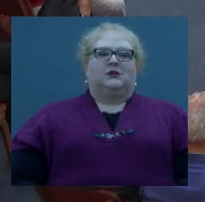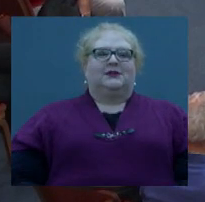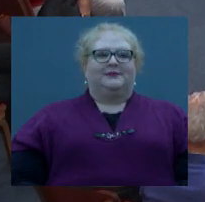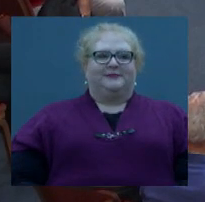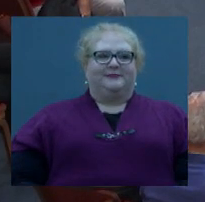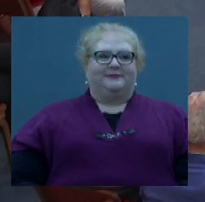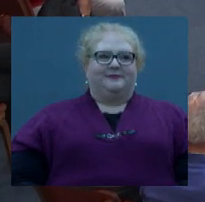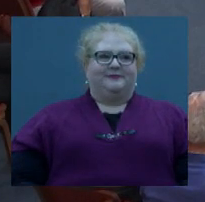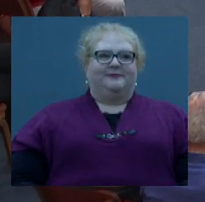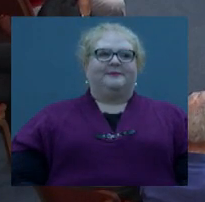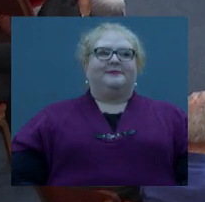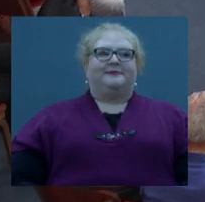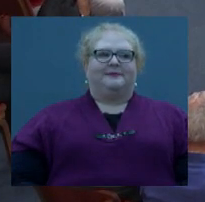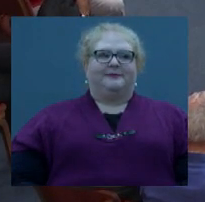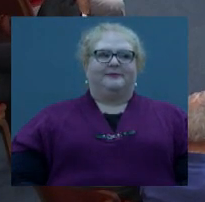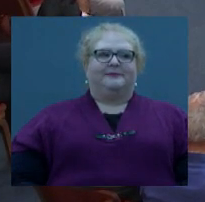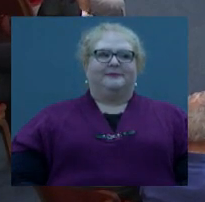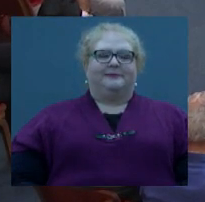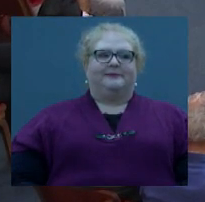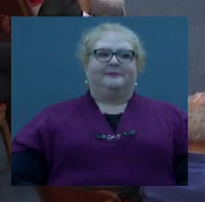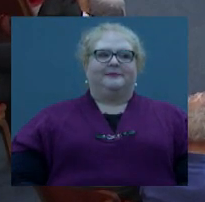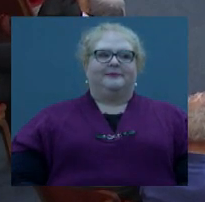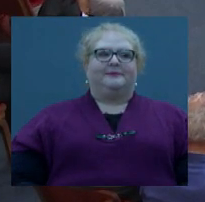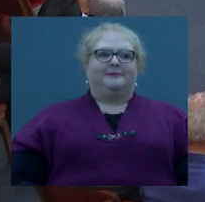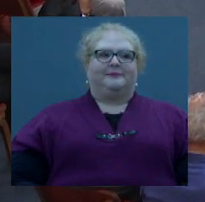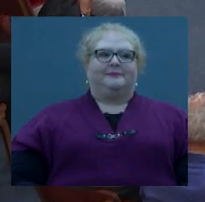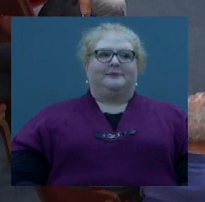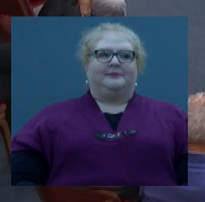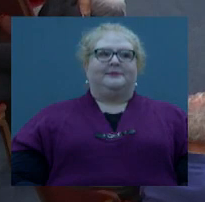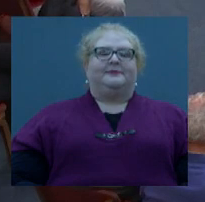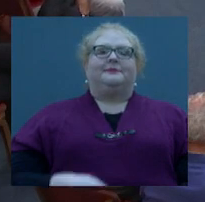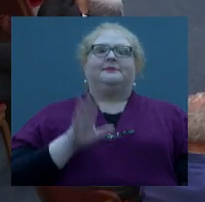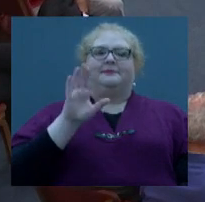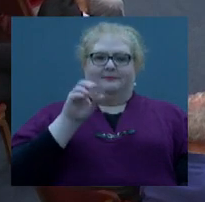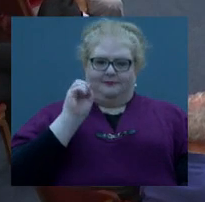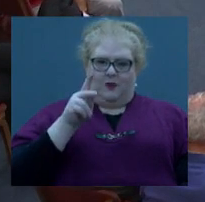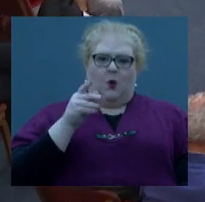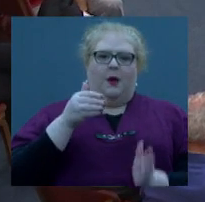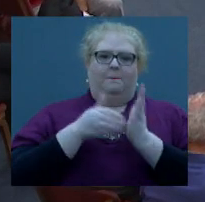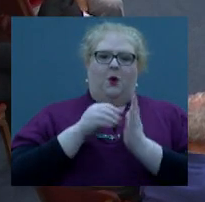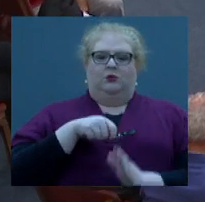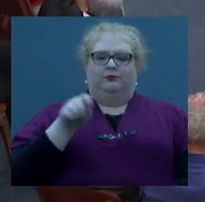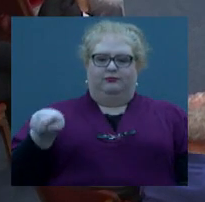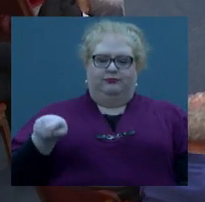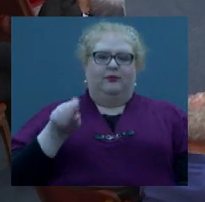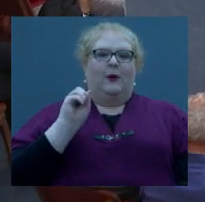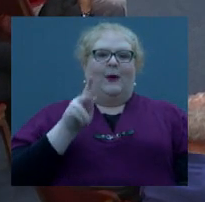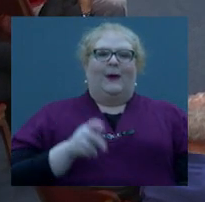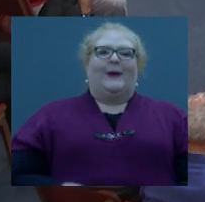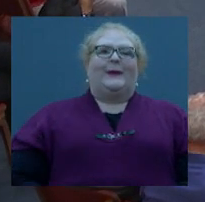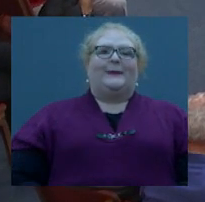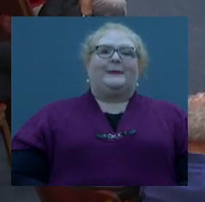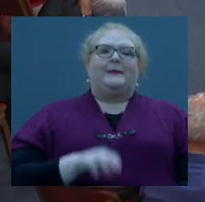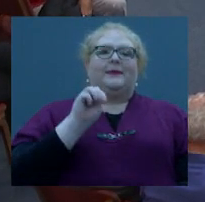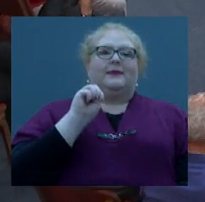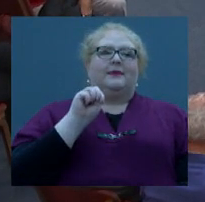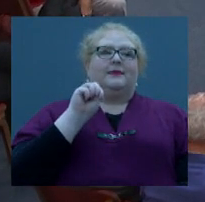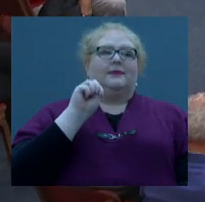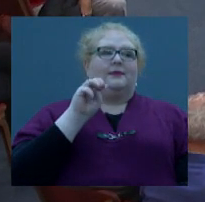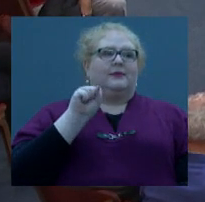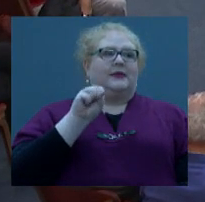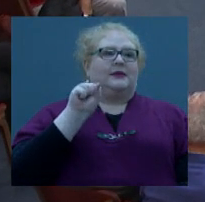She says she opposes. She just said she opposes. Okay. You wanted the one, Ms. Smith, you wanted,